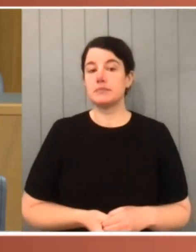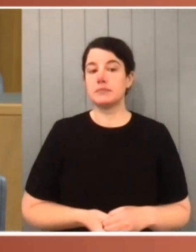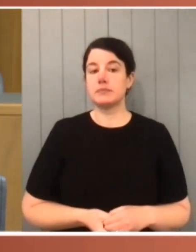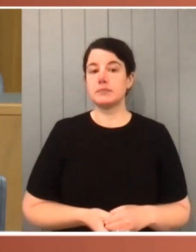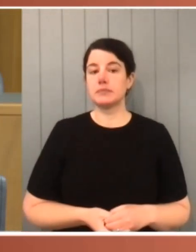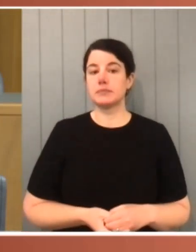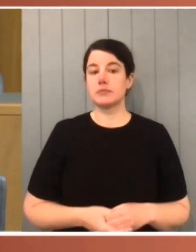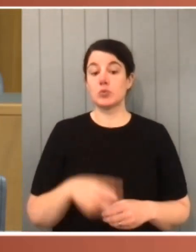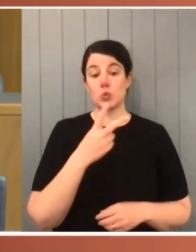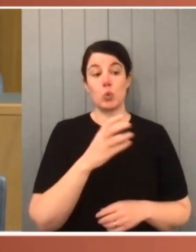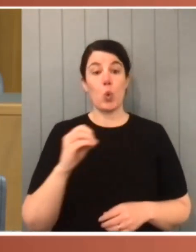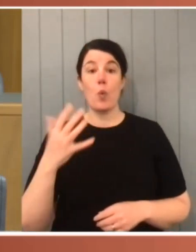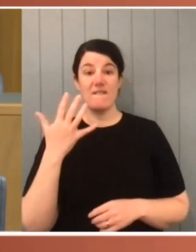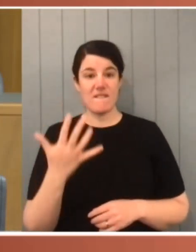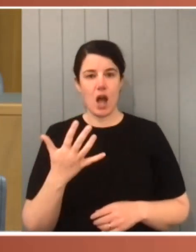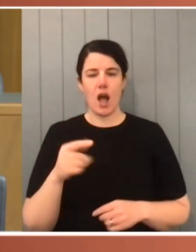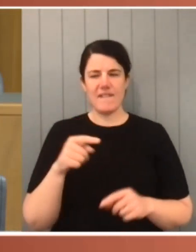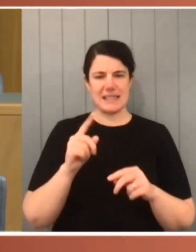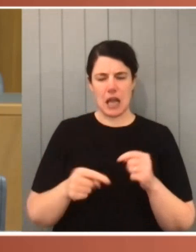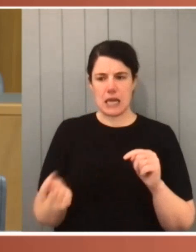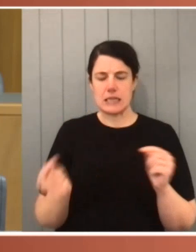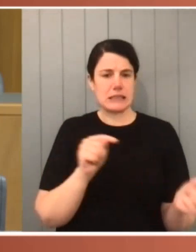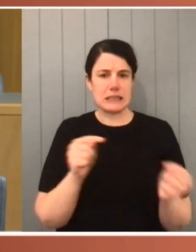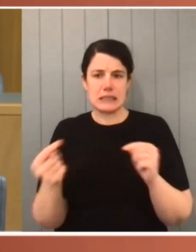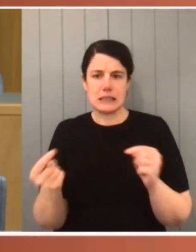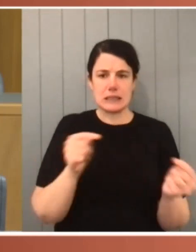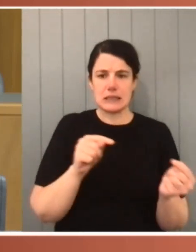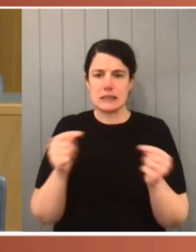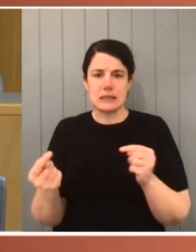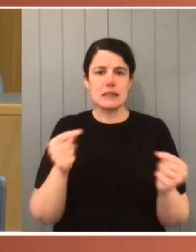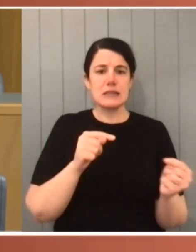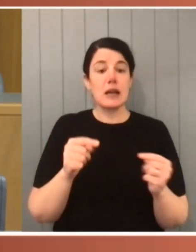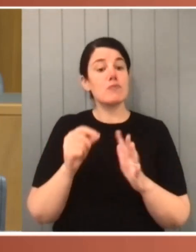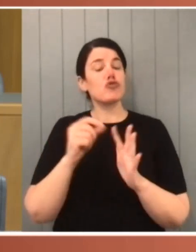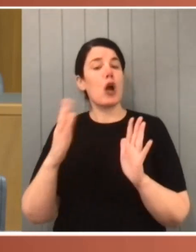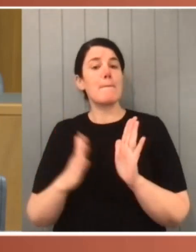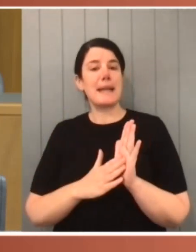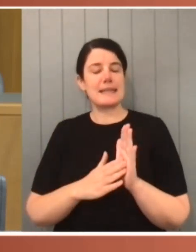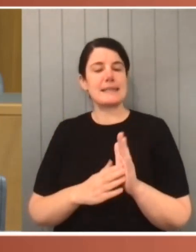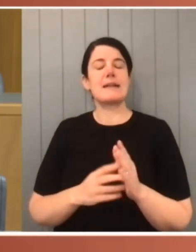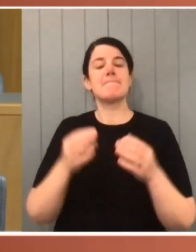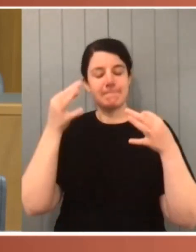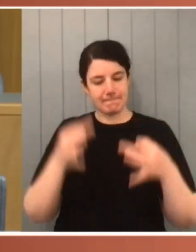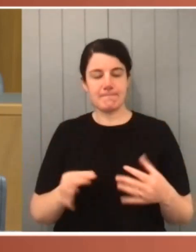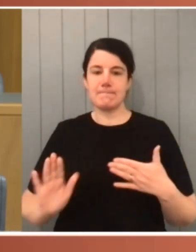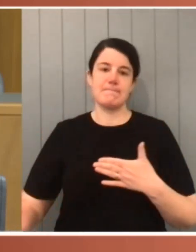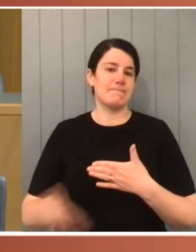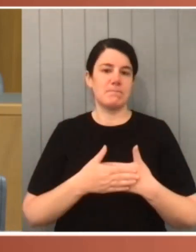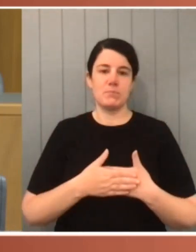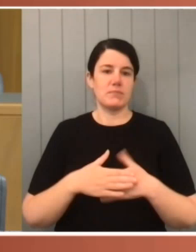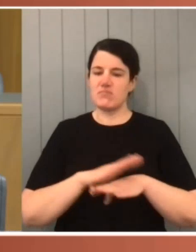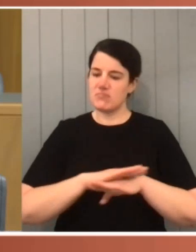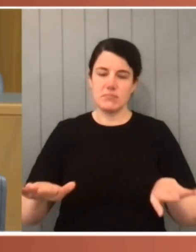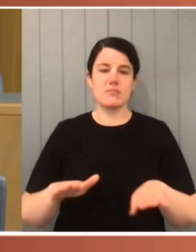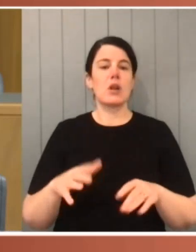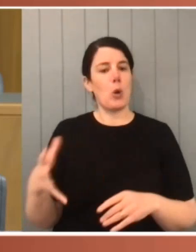the issue causing friction within the coalition, the Prime Minister decisively closed down the issue.